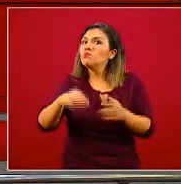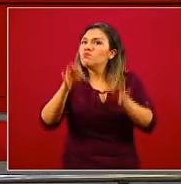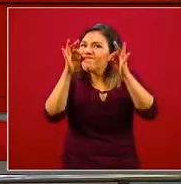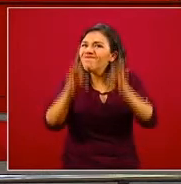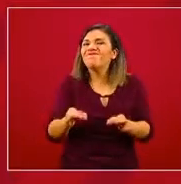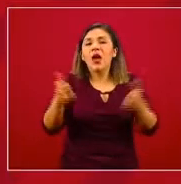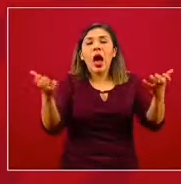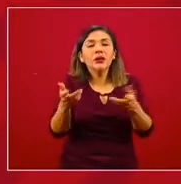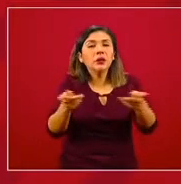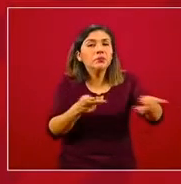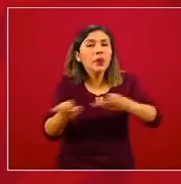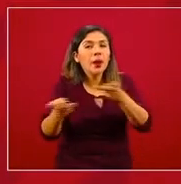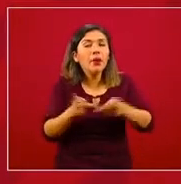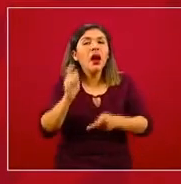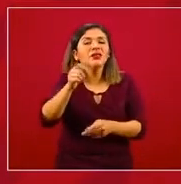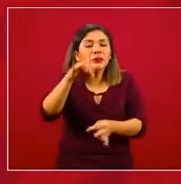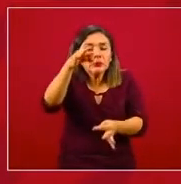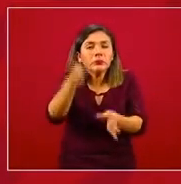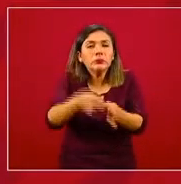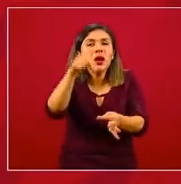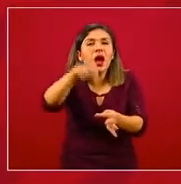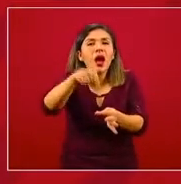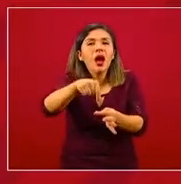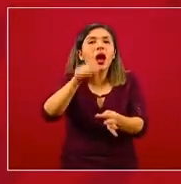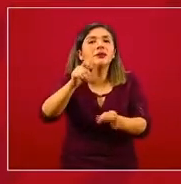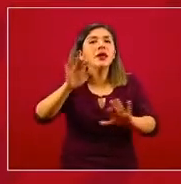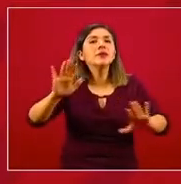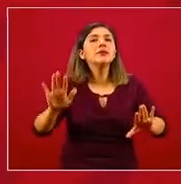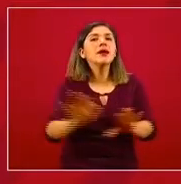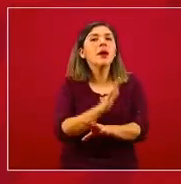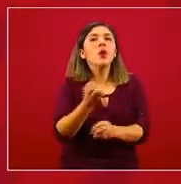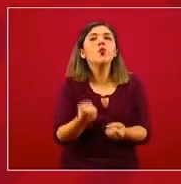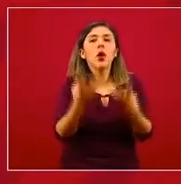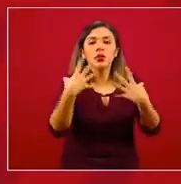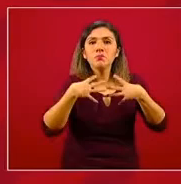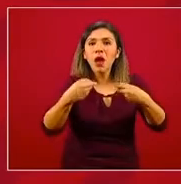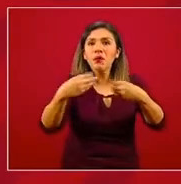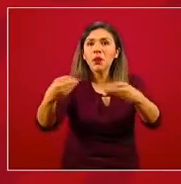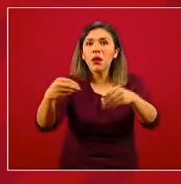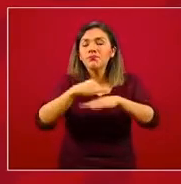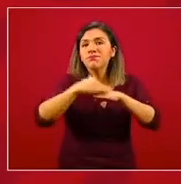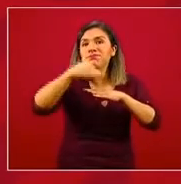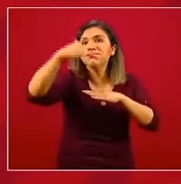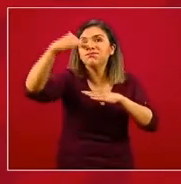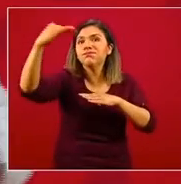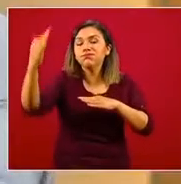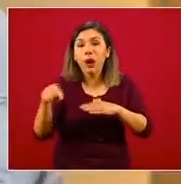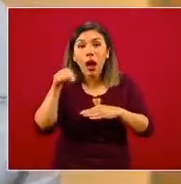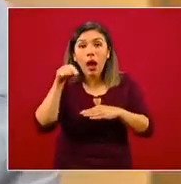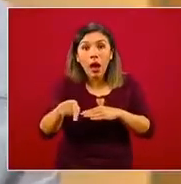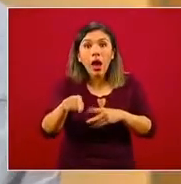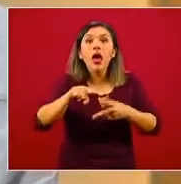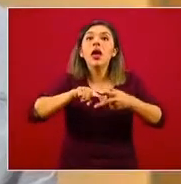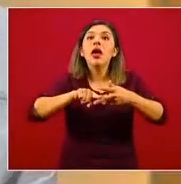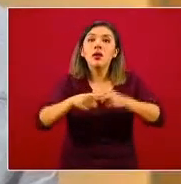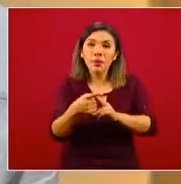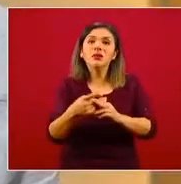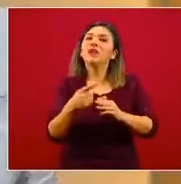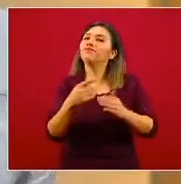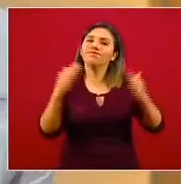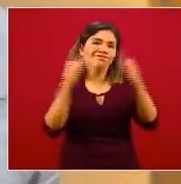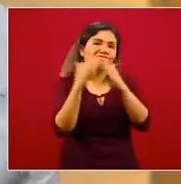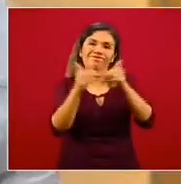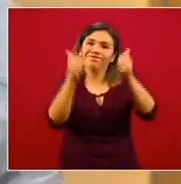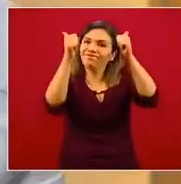And Mexico did this when we planned to do so, right at the moment when the pace of growth of the